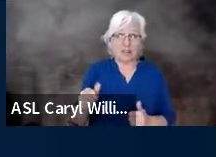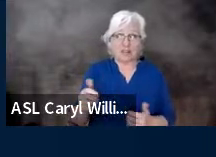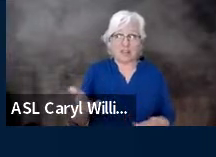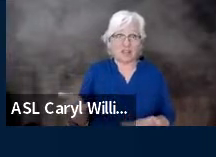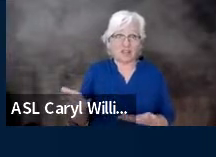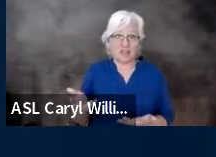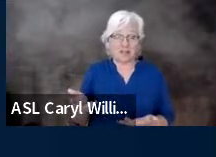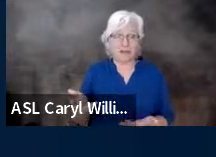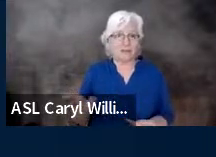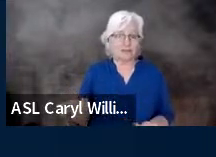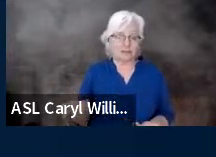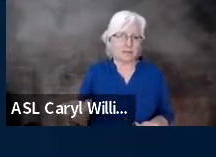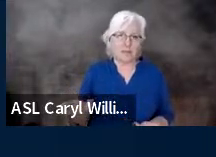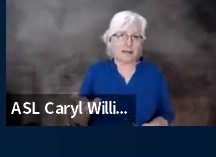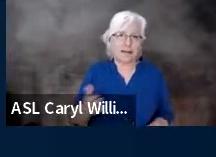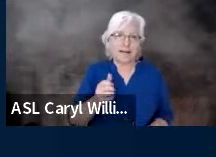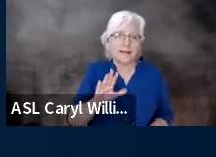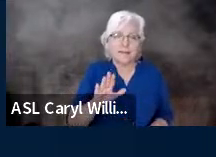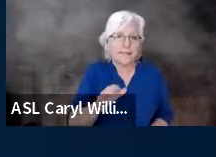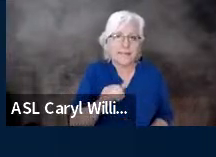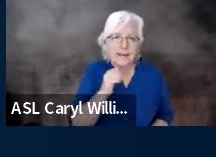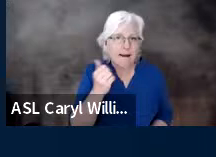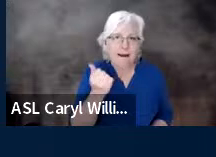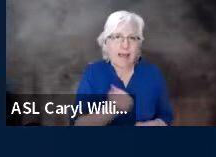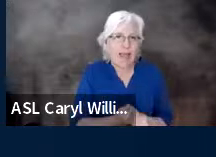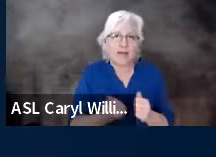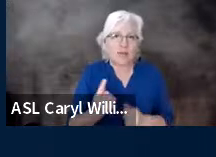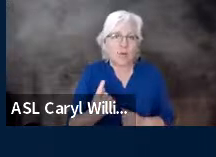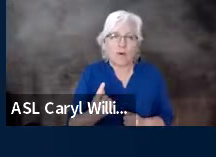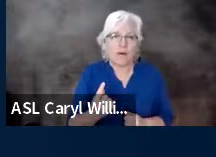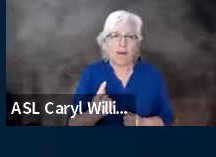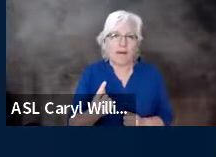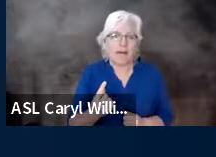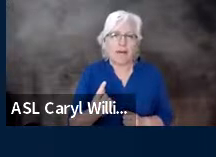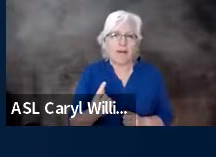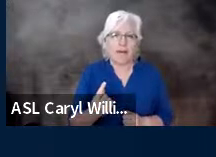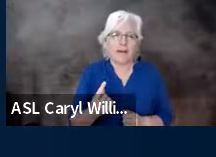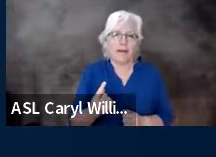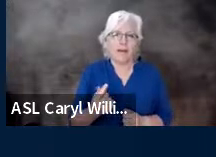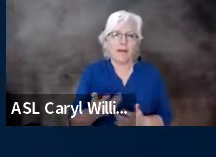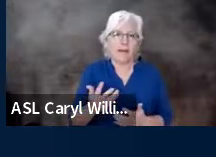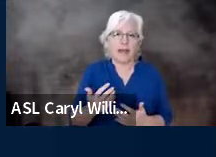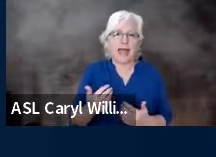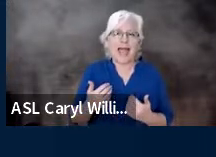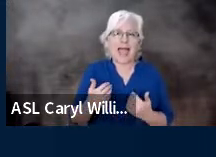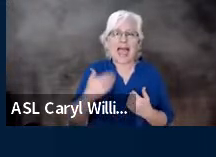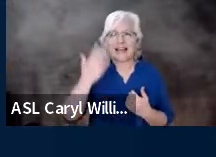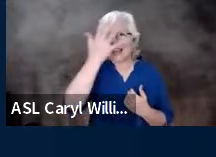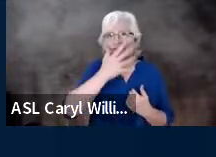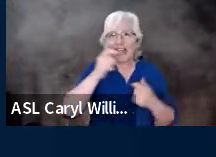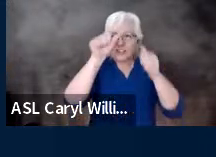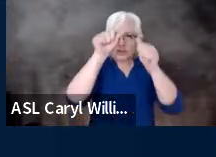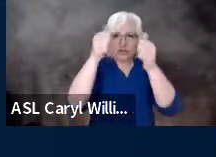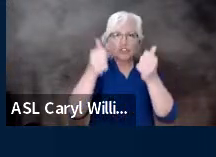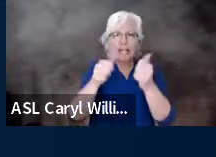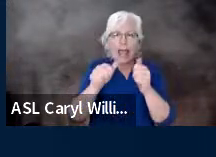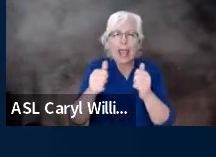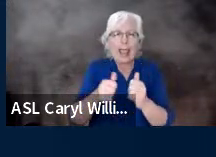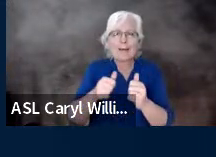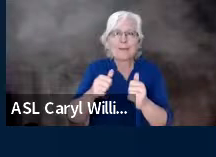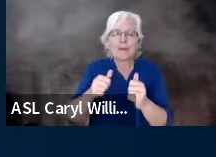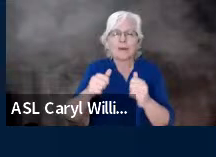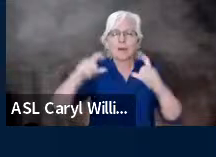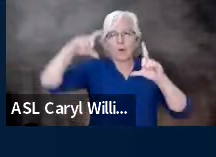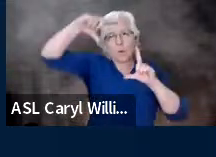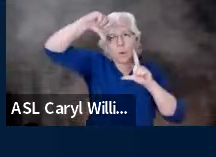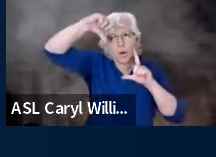that not everyone has a shape of a face, or a face remains